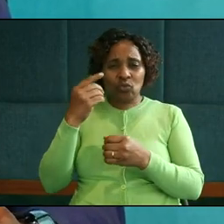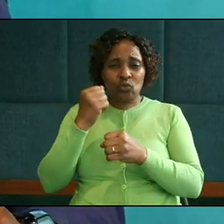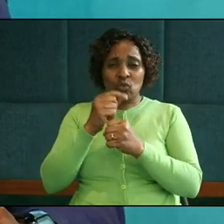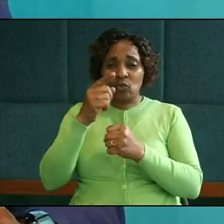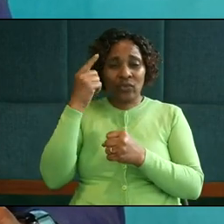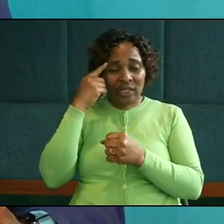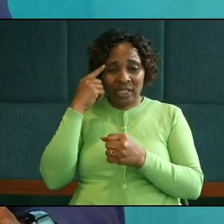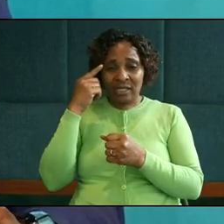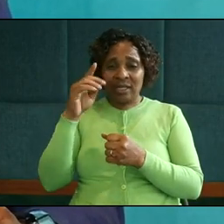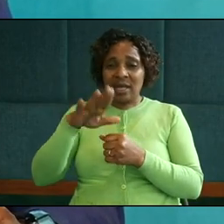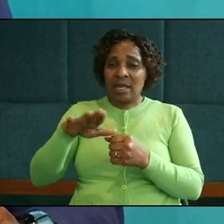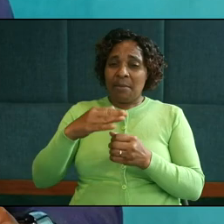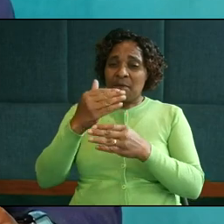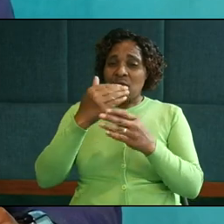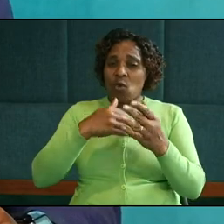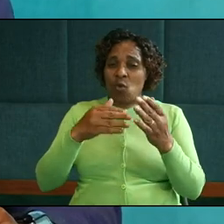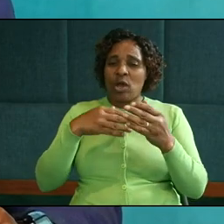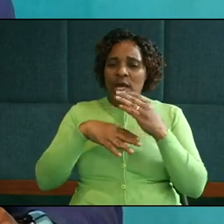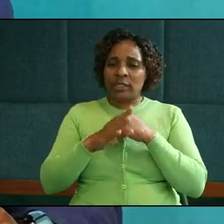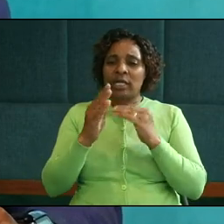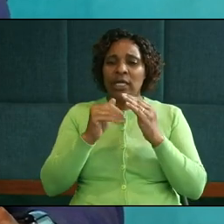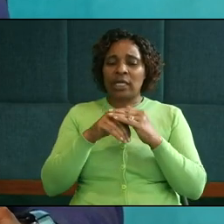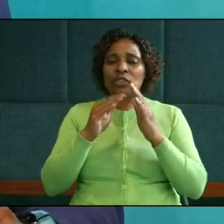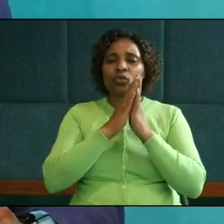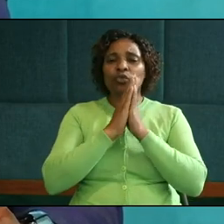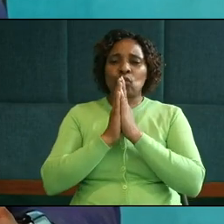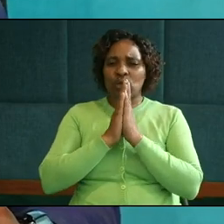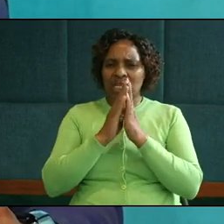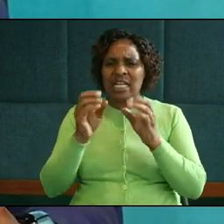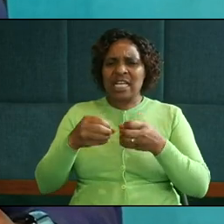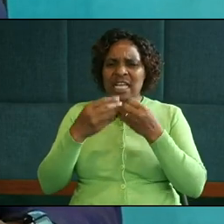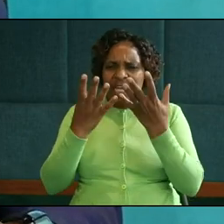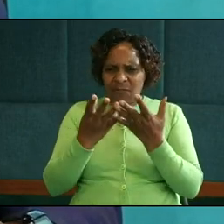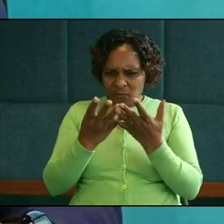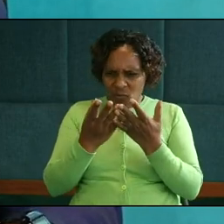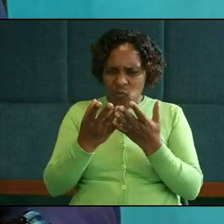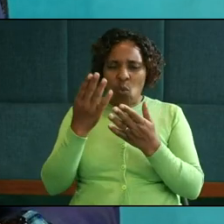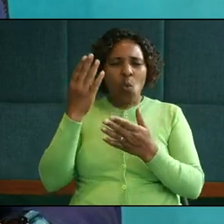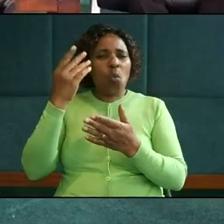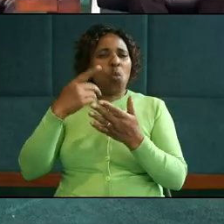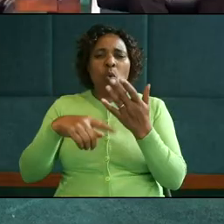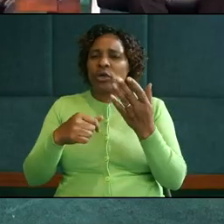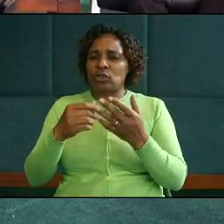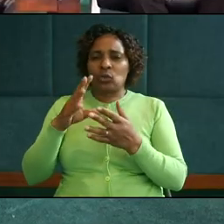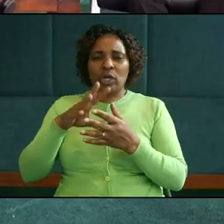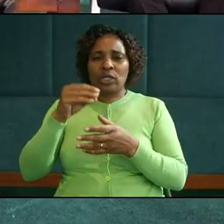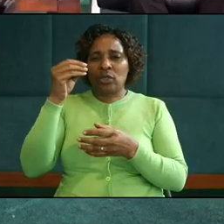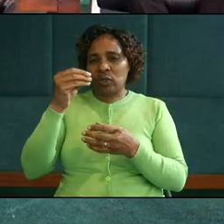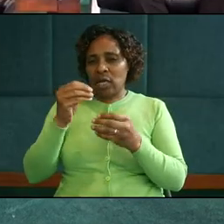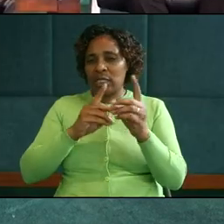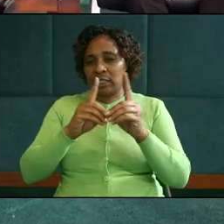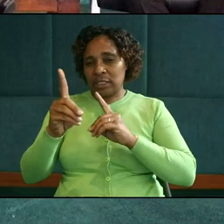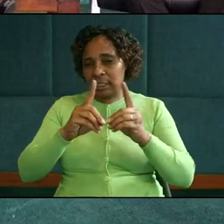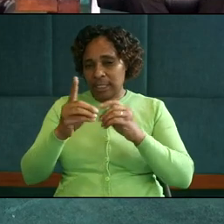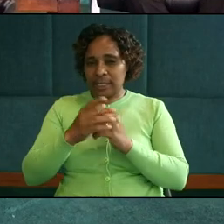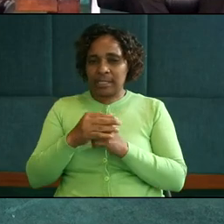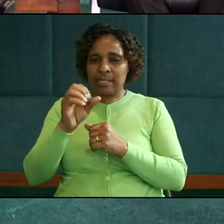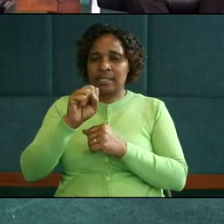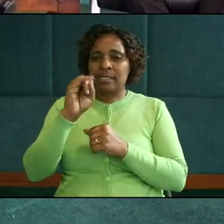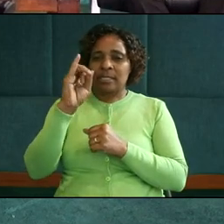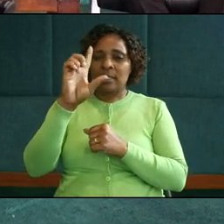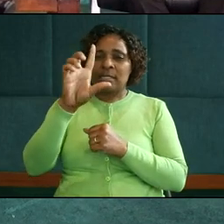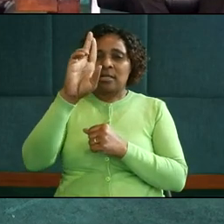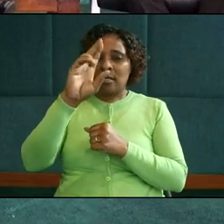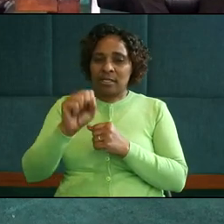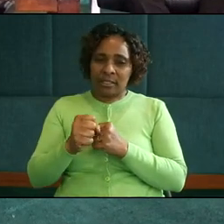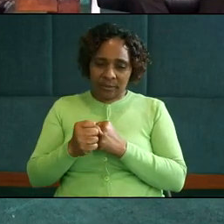the story, just to give us some prelude on what we are going to discuss. Silas?